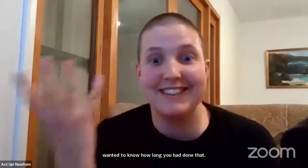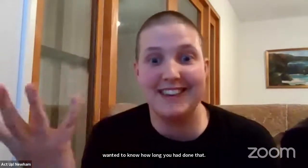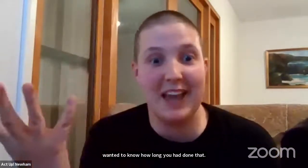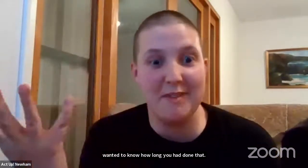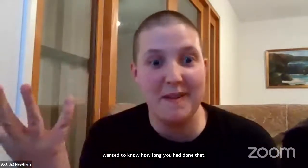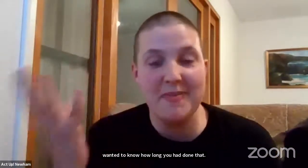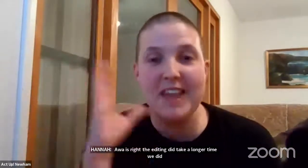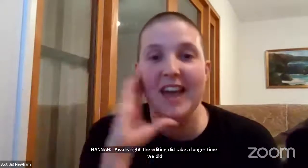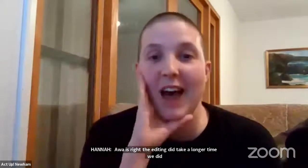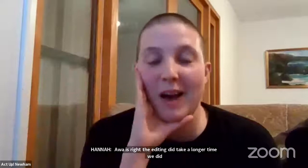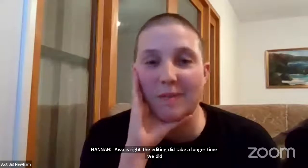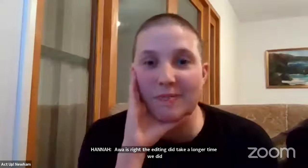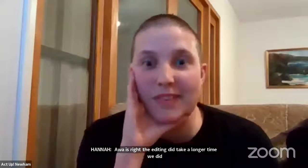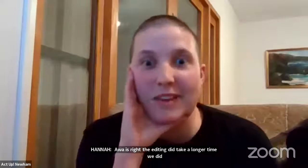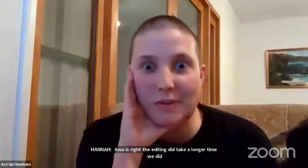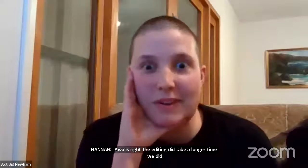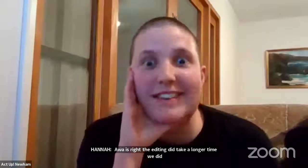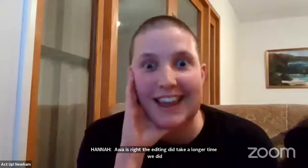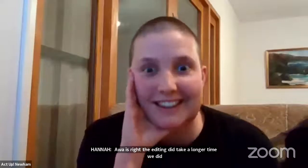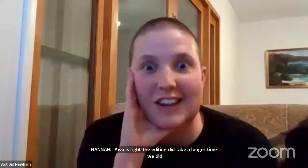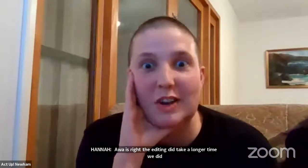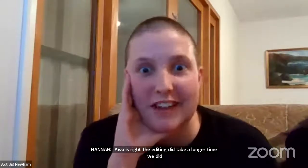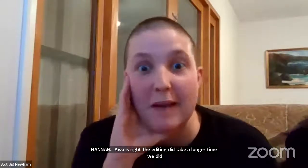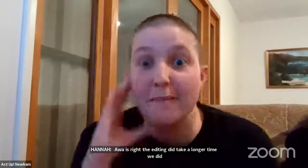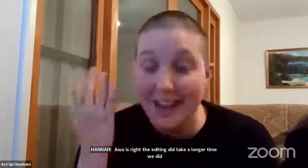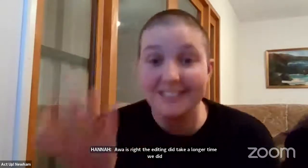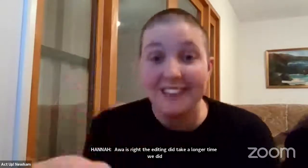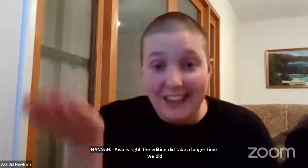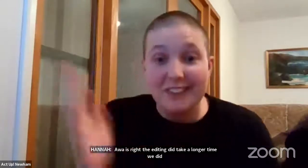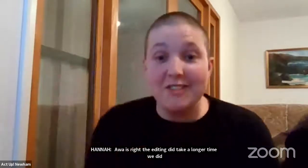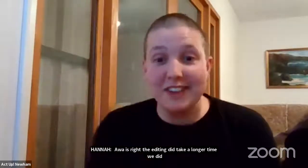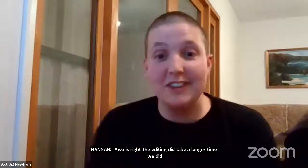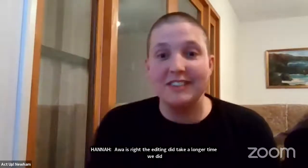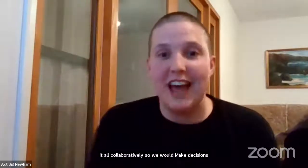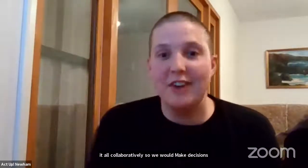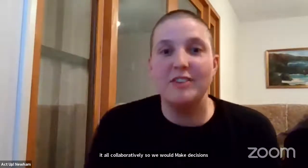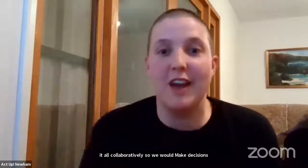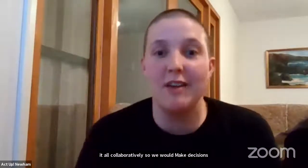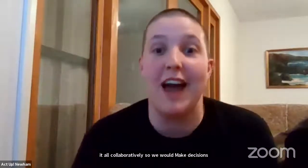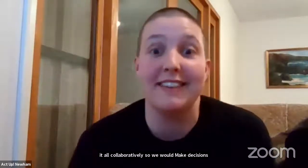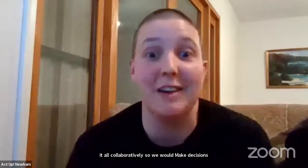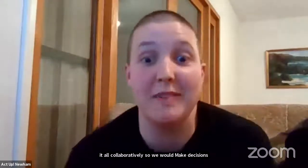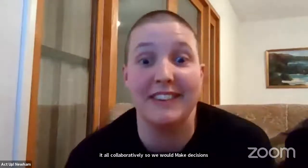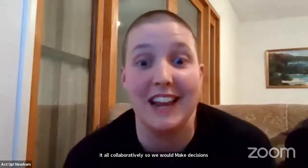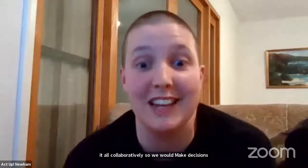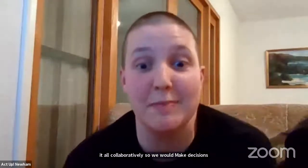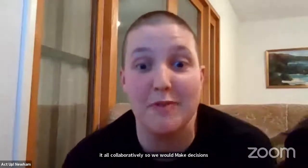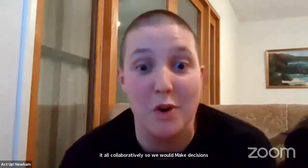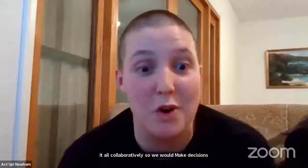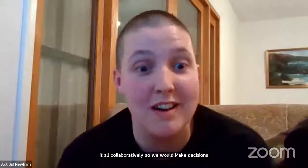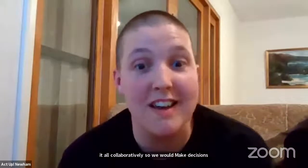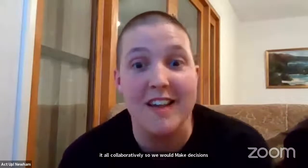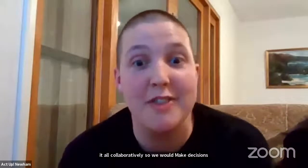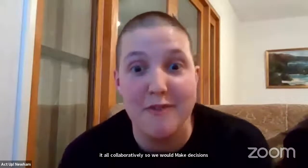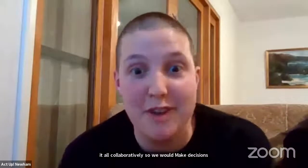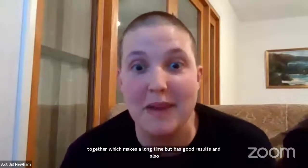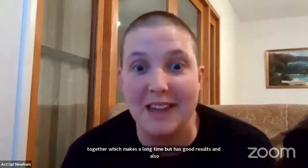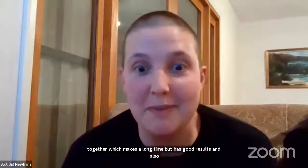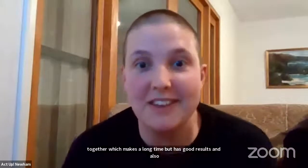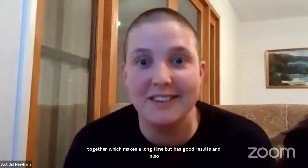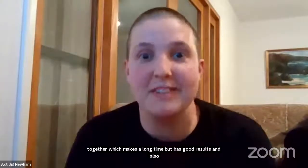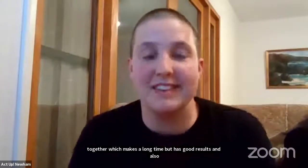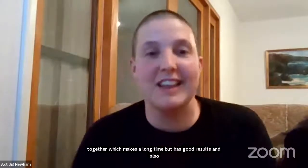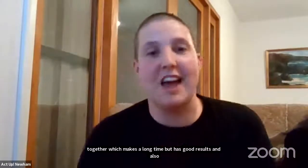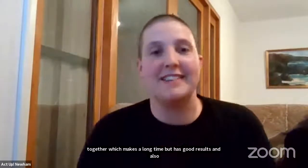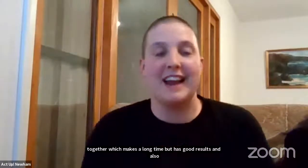make decisions together, which takes a long time, but has good results. And also, as Awa was telling us before, the